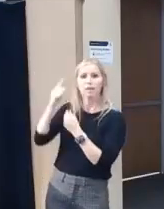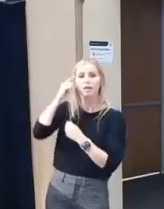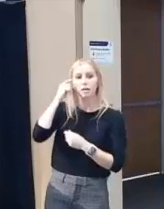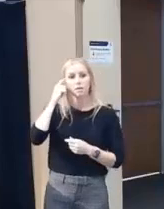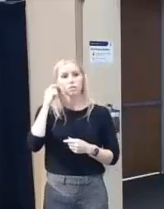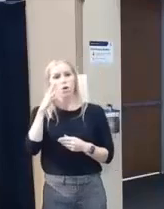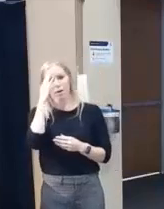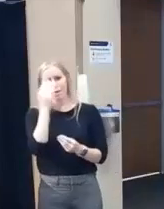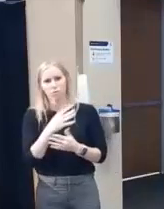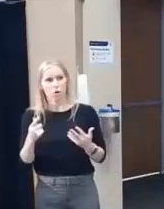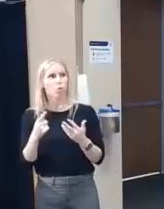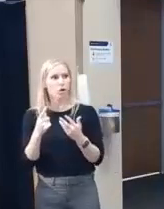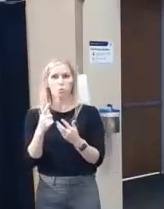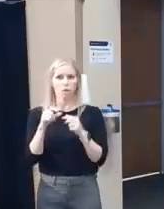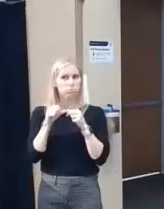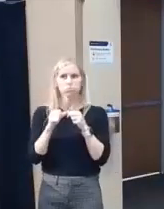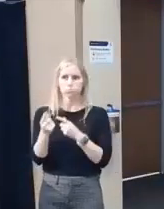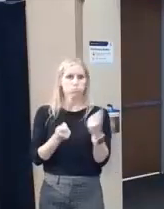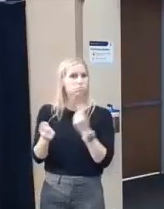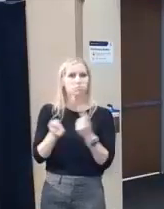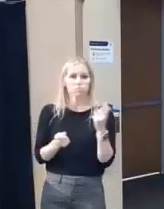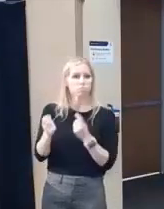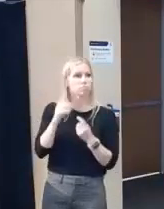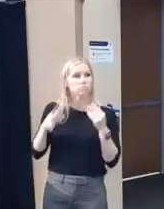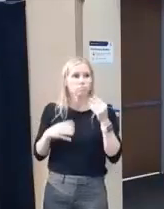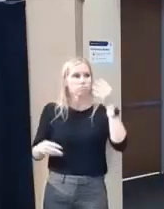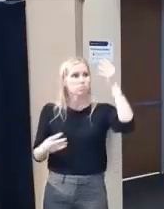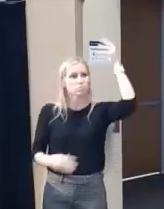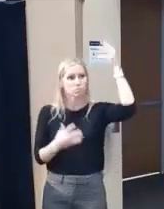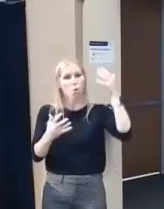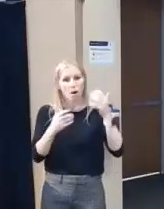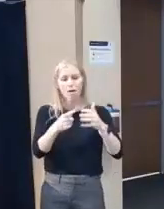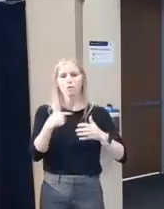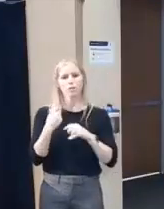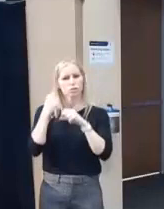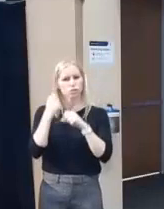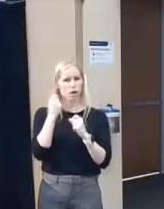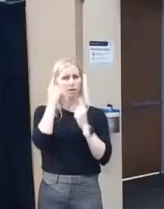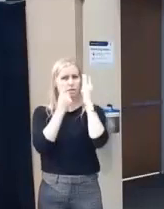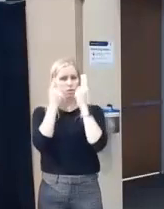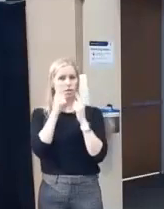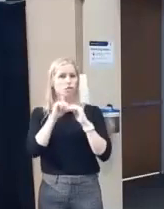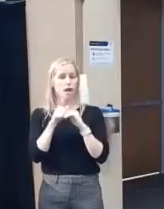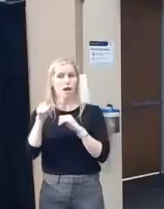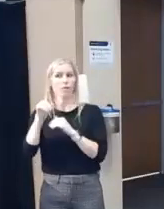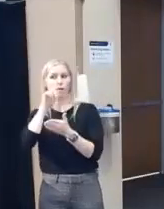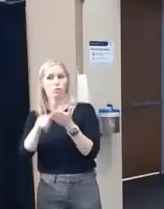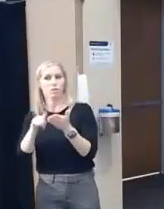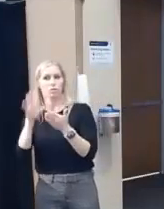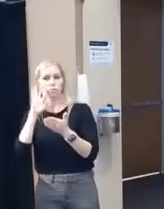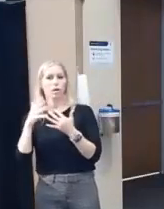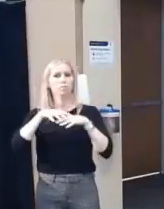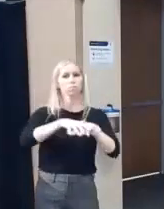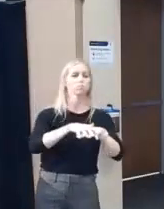recruitment efforts for a researcher in substance use disorder with a strong consideration of how that research will be integrated into our robust